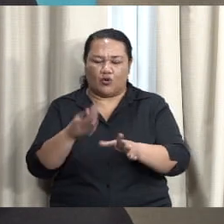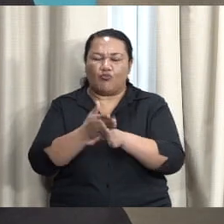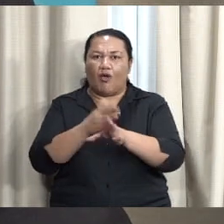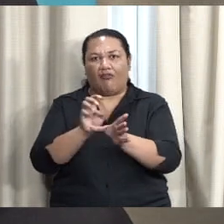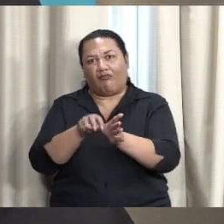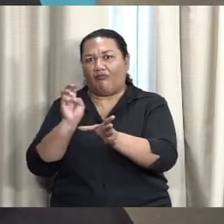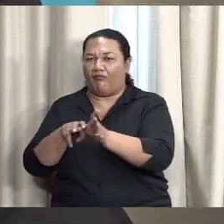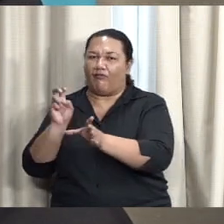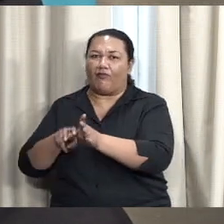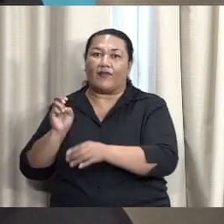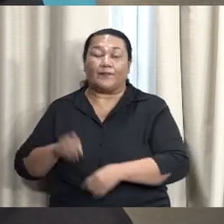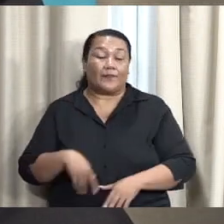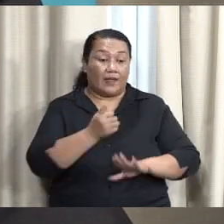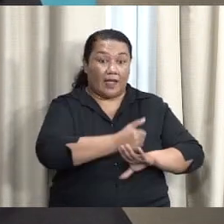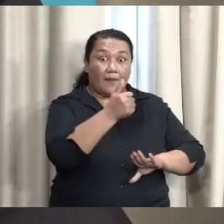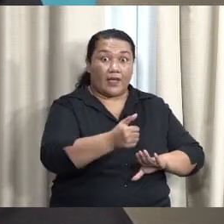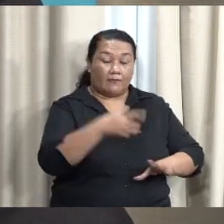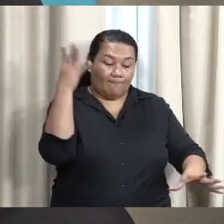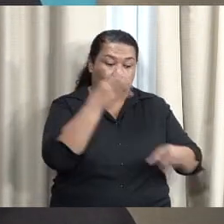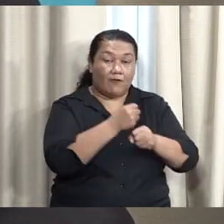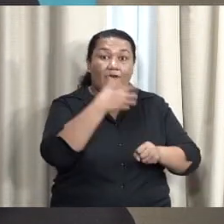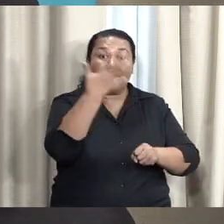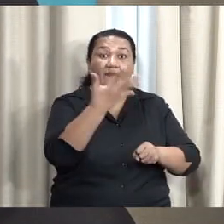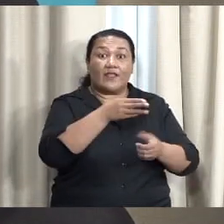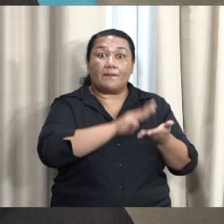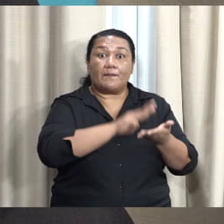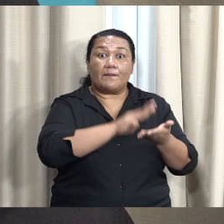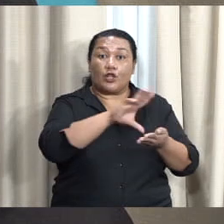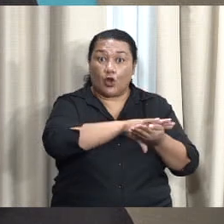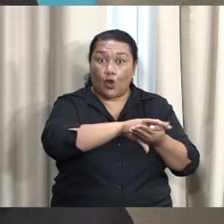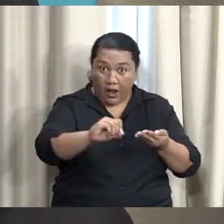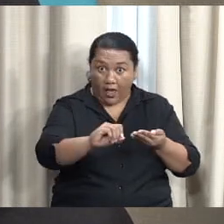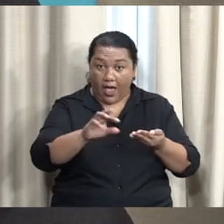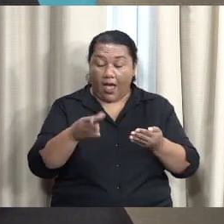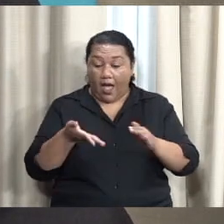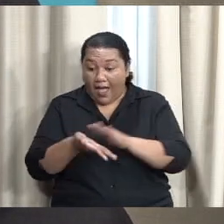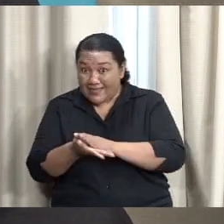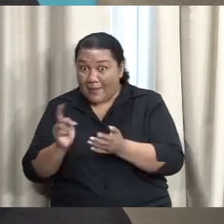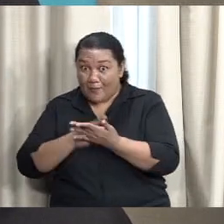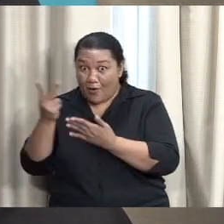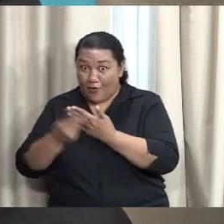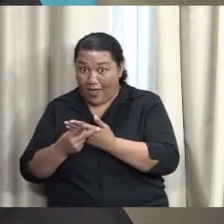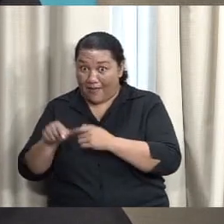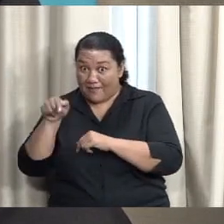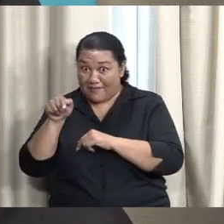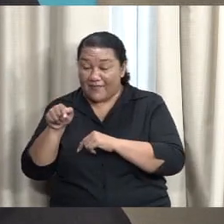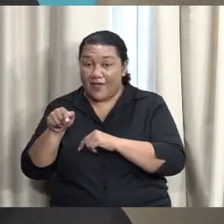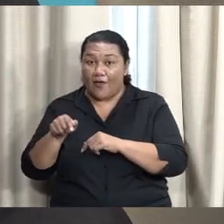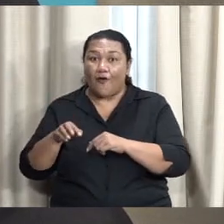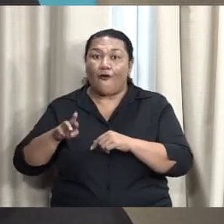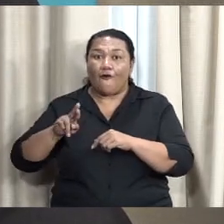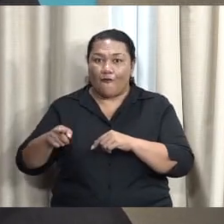allocated a sum of $50 million under this program through redeployment of